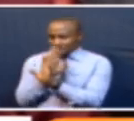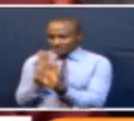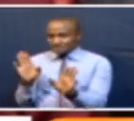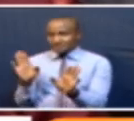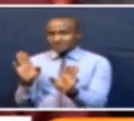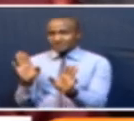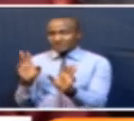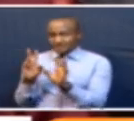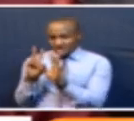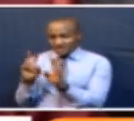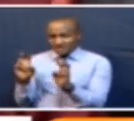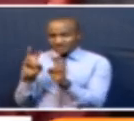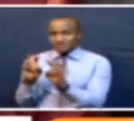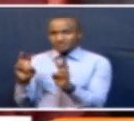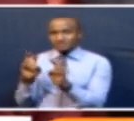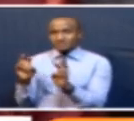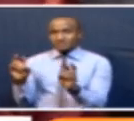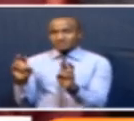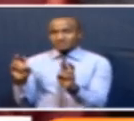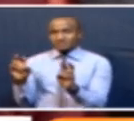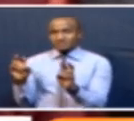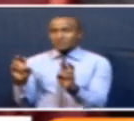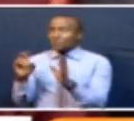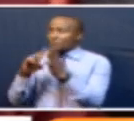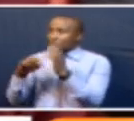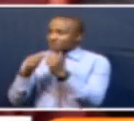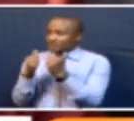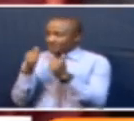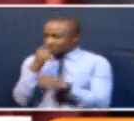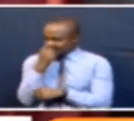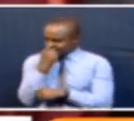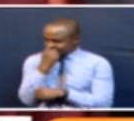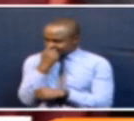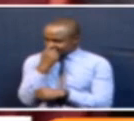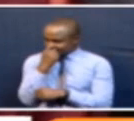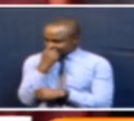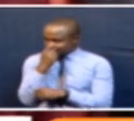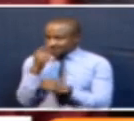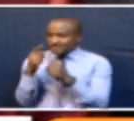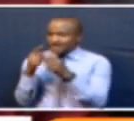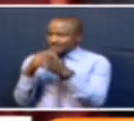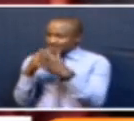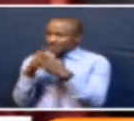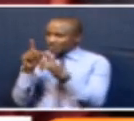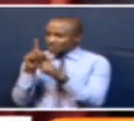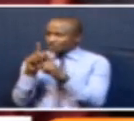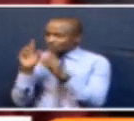holistic investigation into what went wrong. In addition to that,